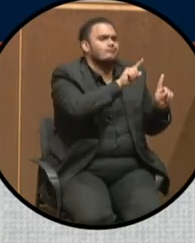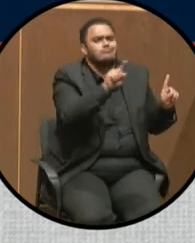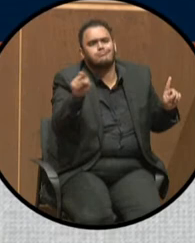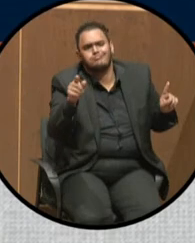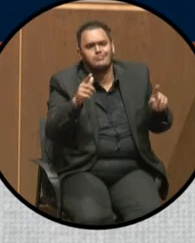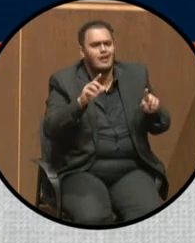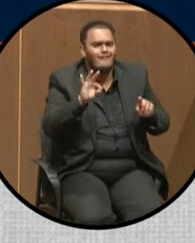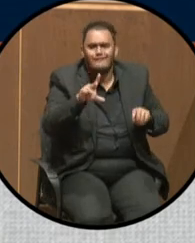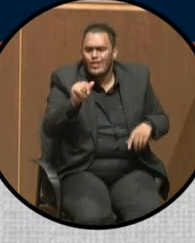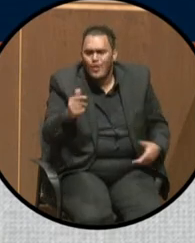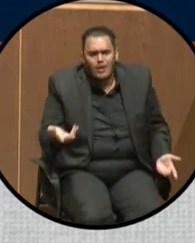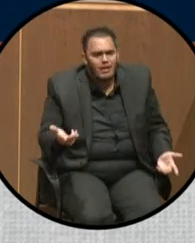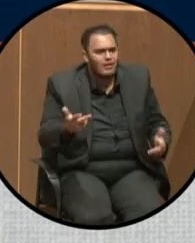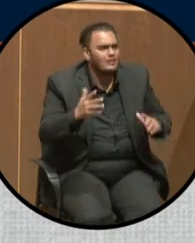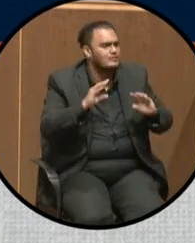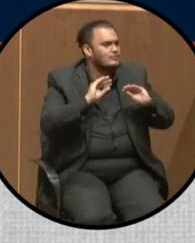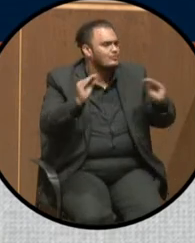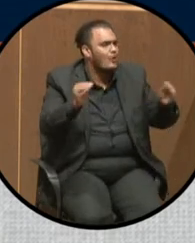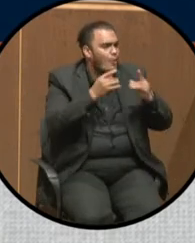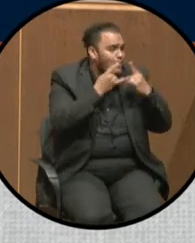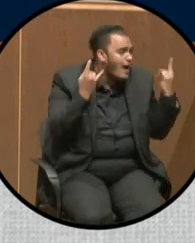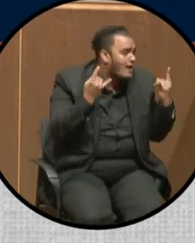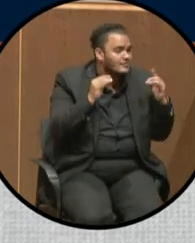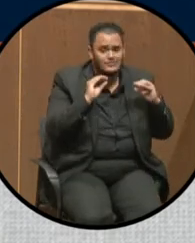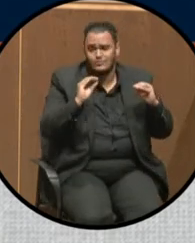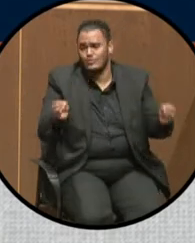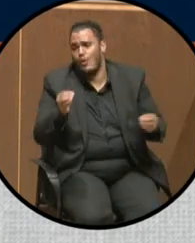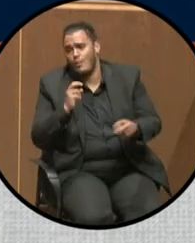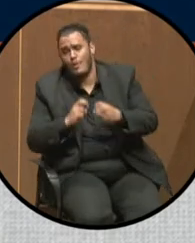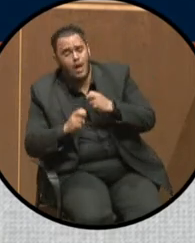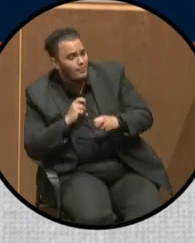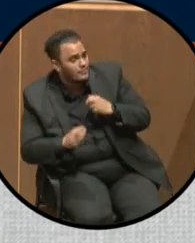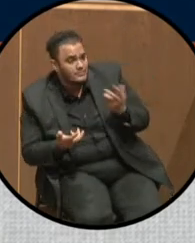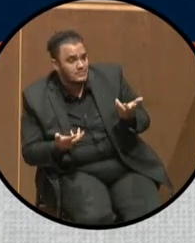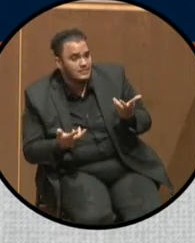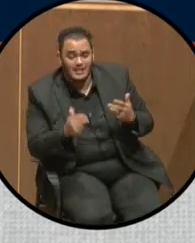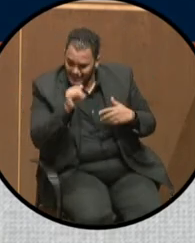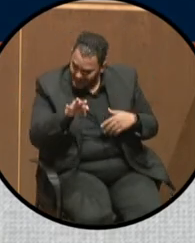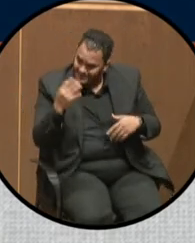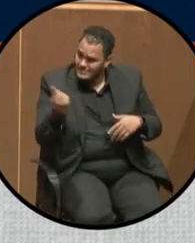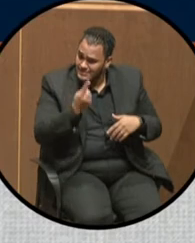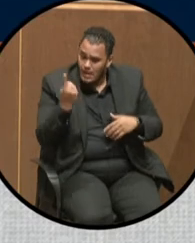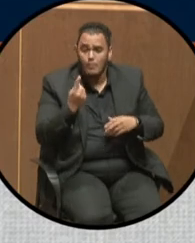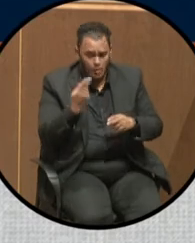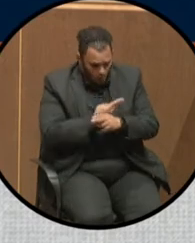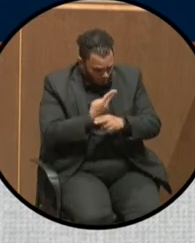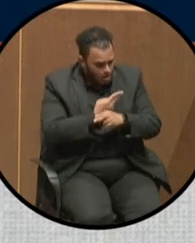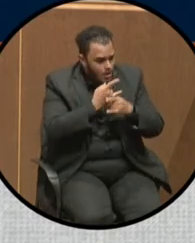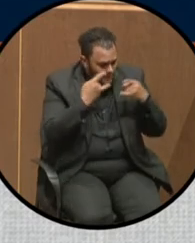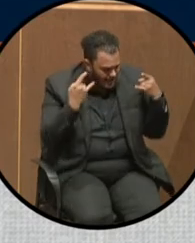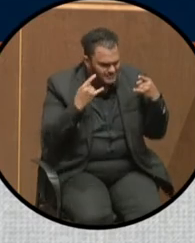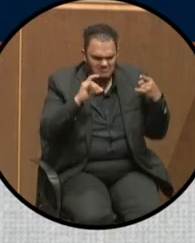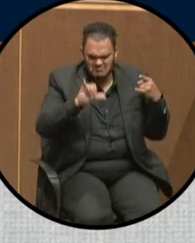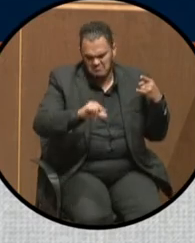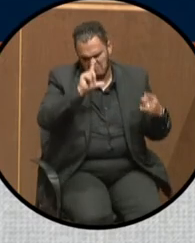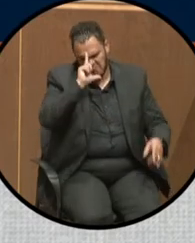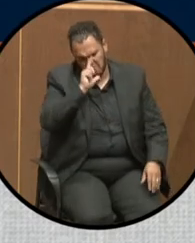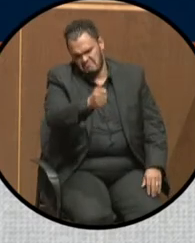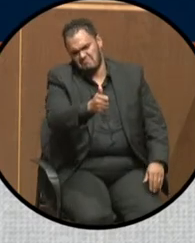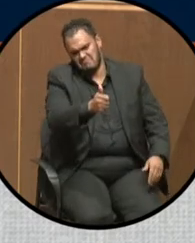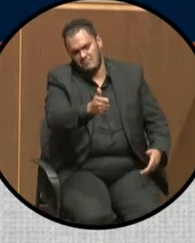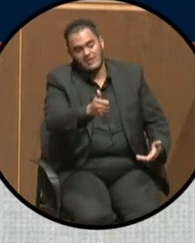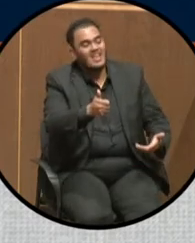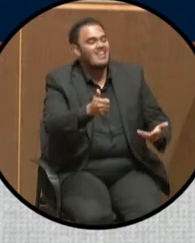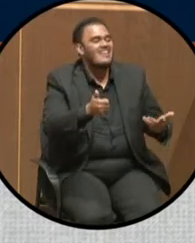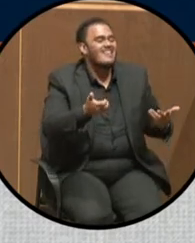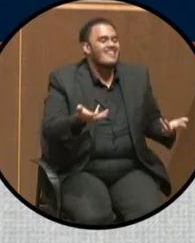is still doing great. There were no masks, no issues. And if someone did wear a mask, that was their choice. I truly feel that a